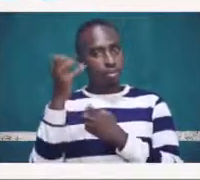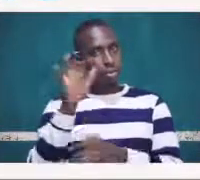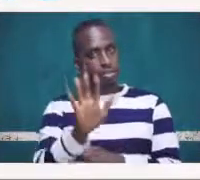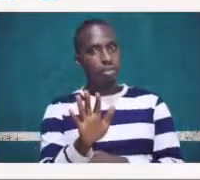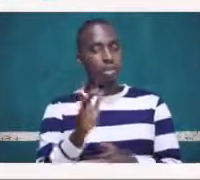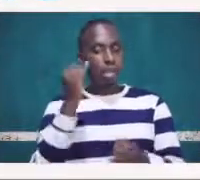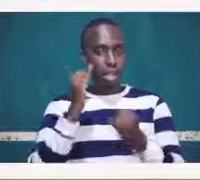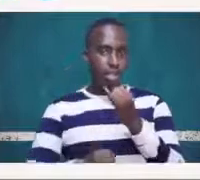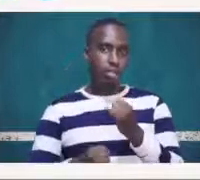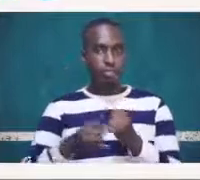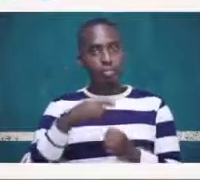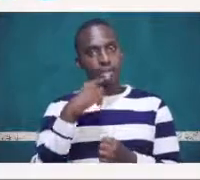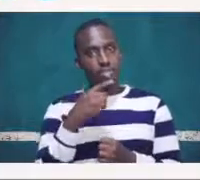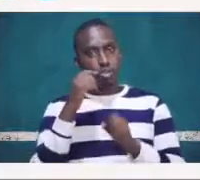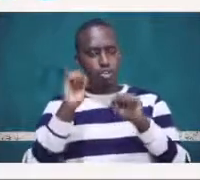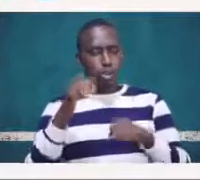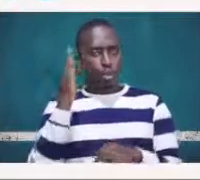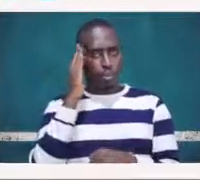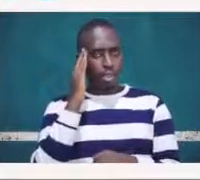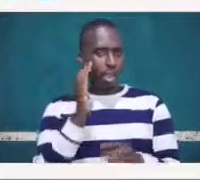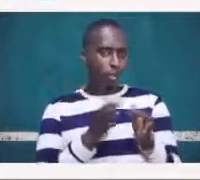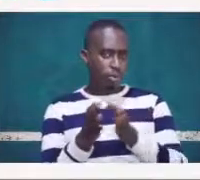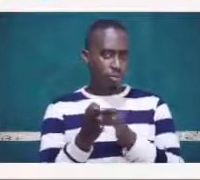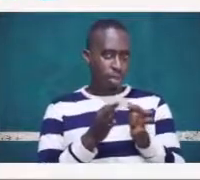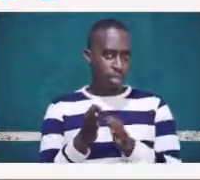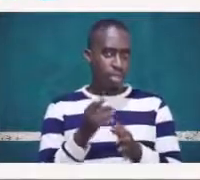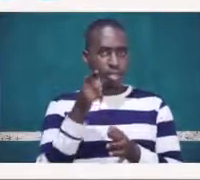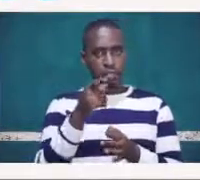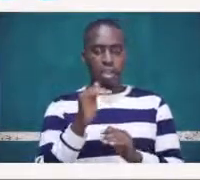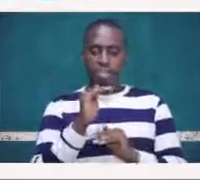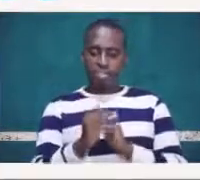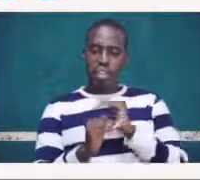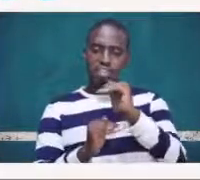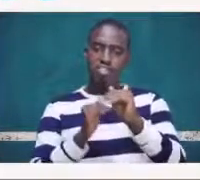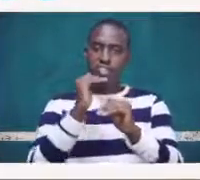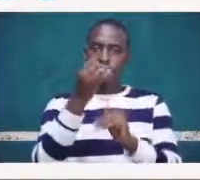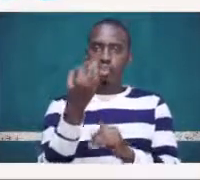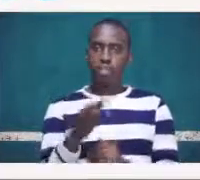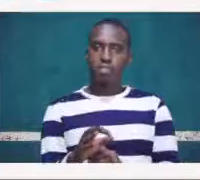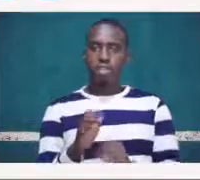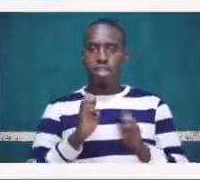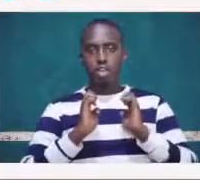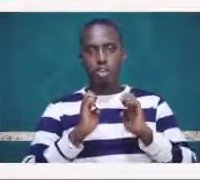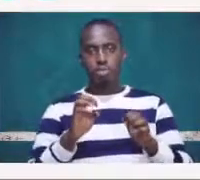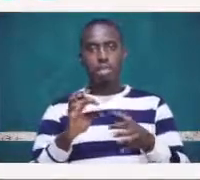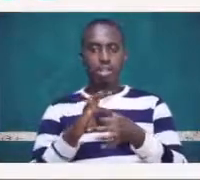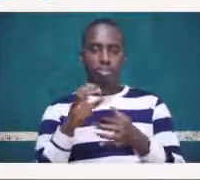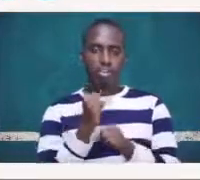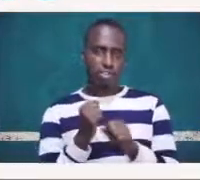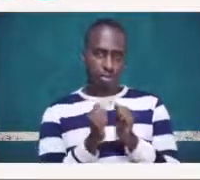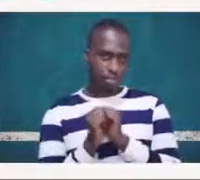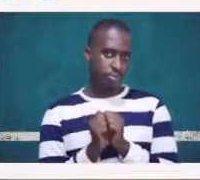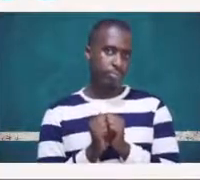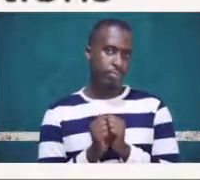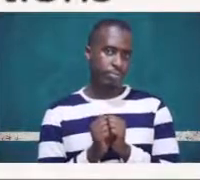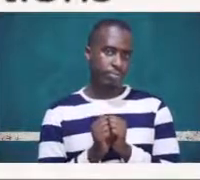of the lesson, you should be able to explain the stages of economic integration.